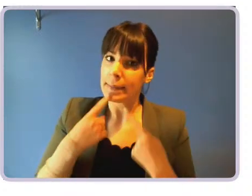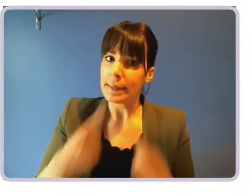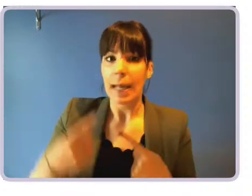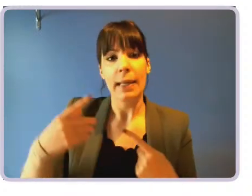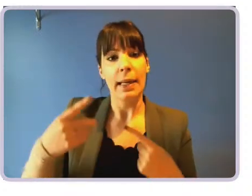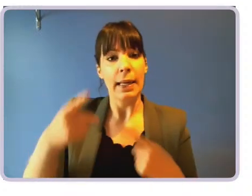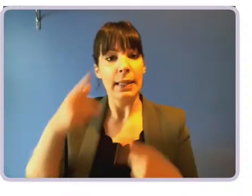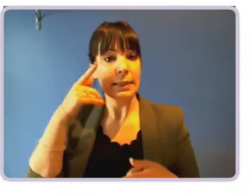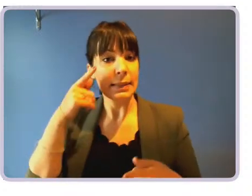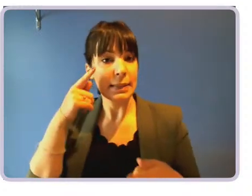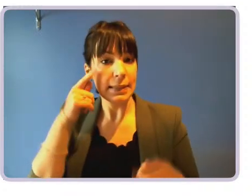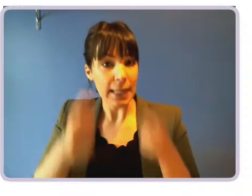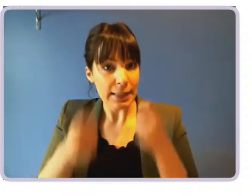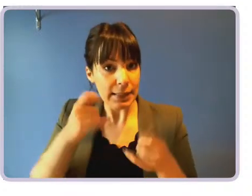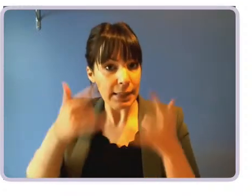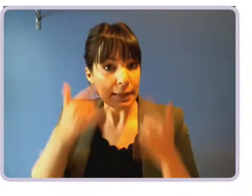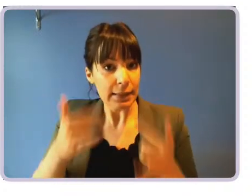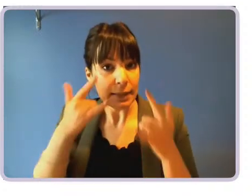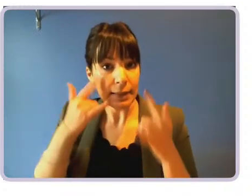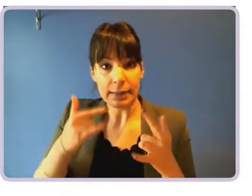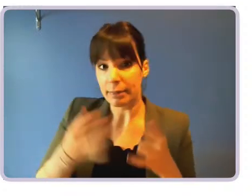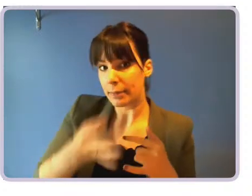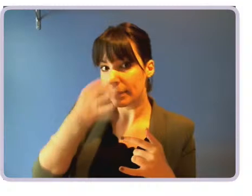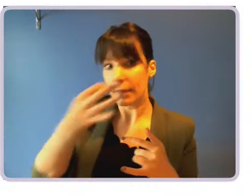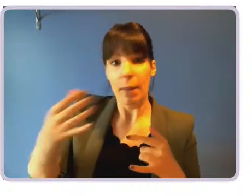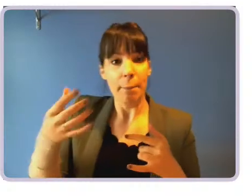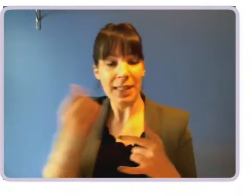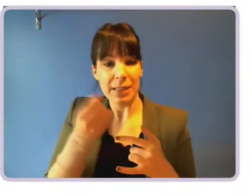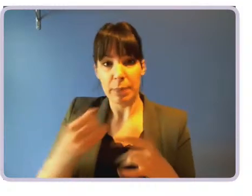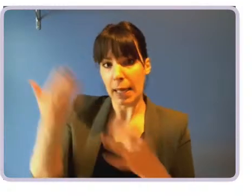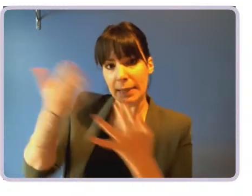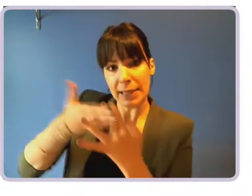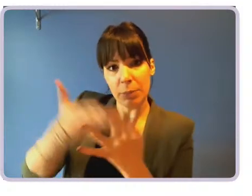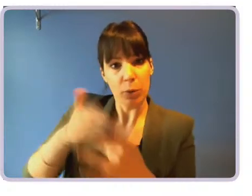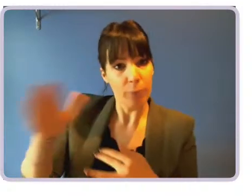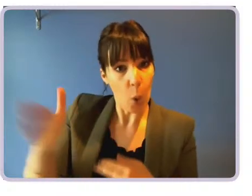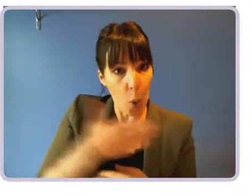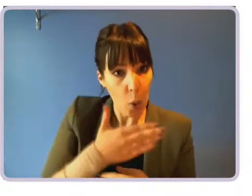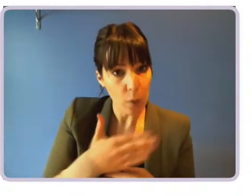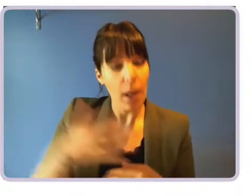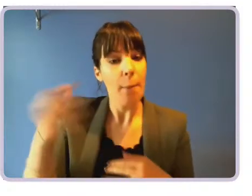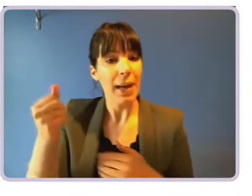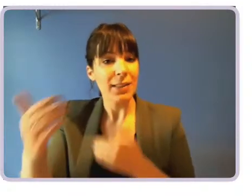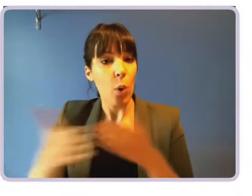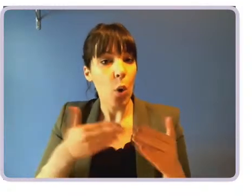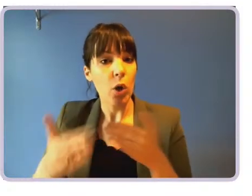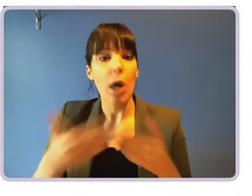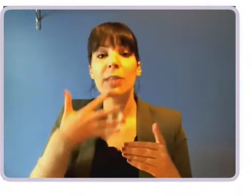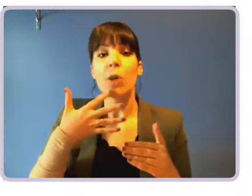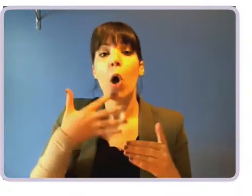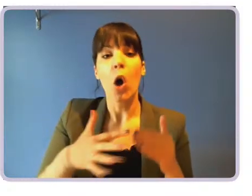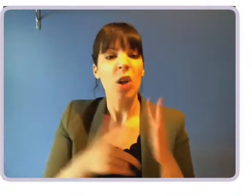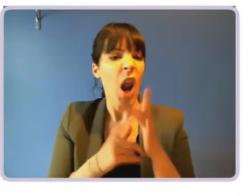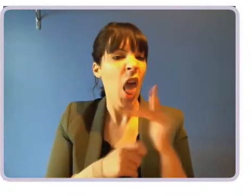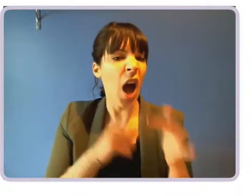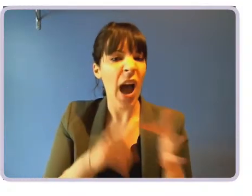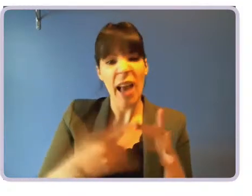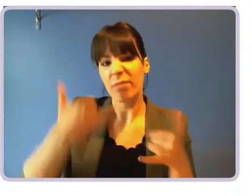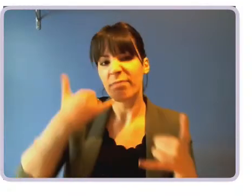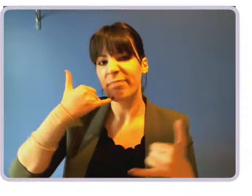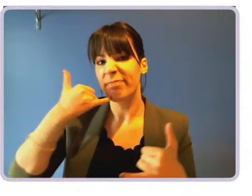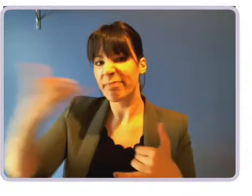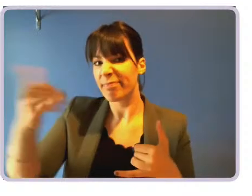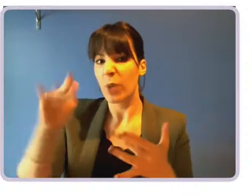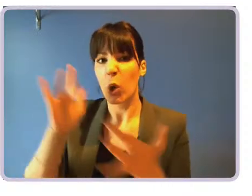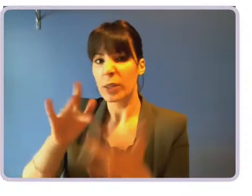a potential dedicated hotline, and accessible information, and real thought in how we continue to